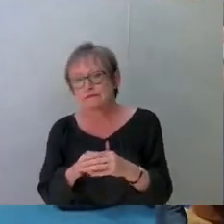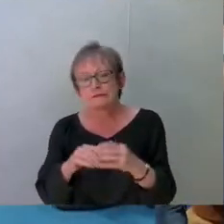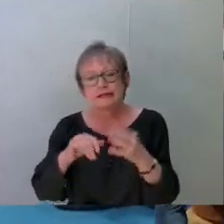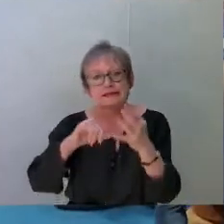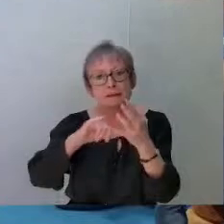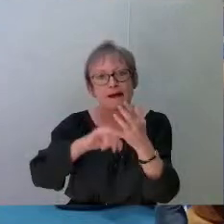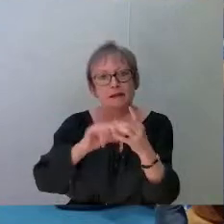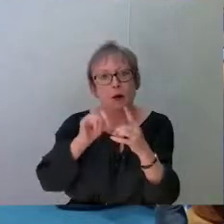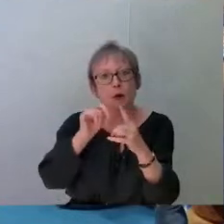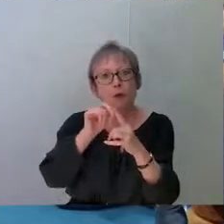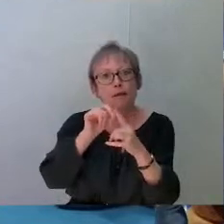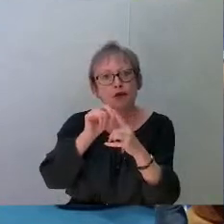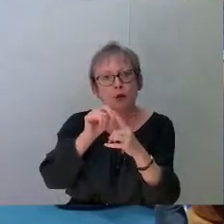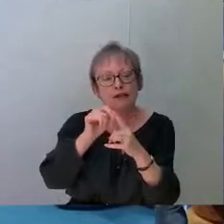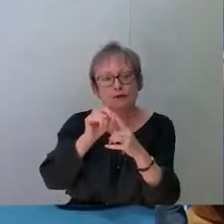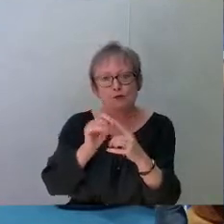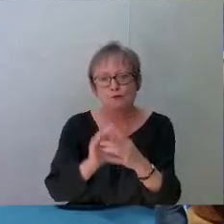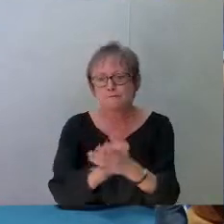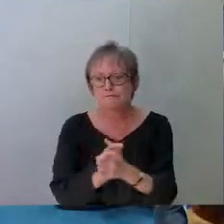Sebastian Papageorgiou.